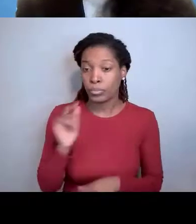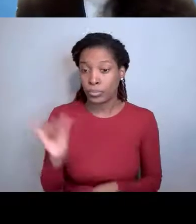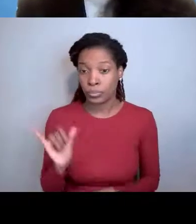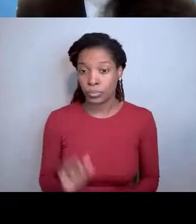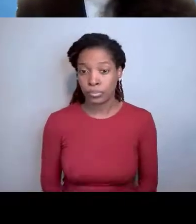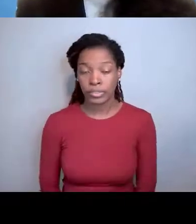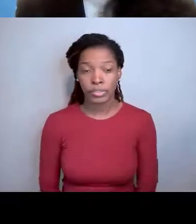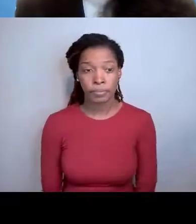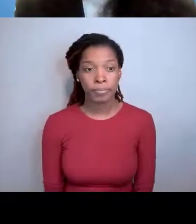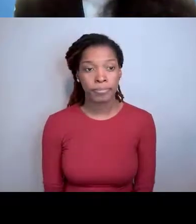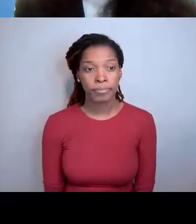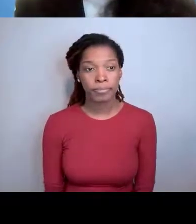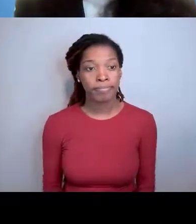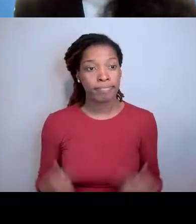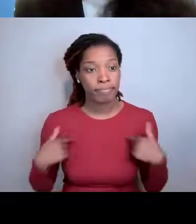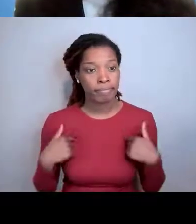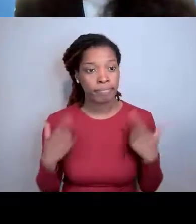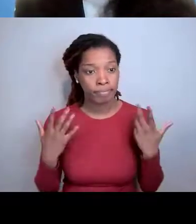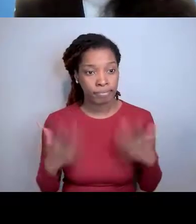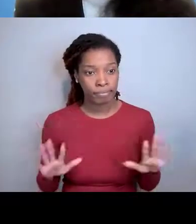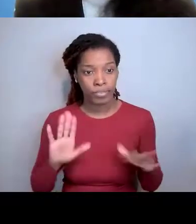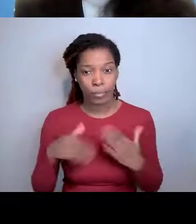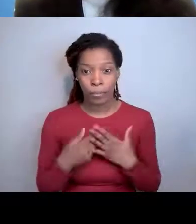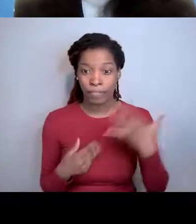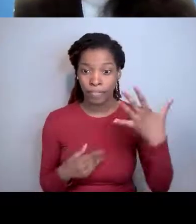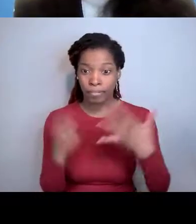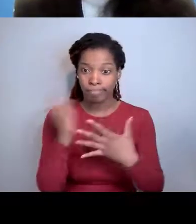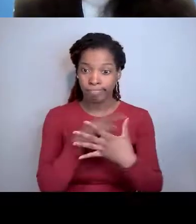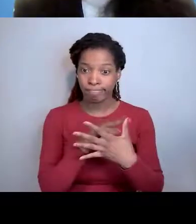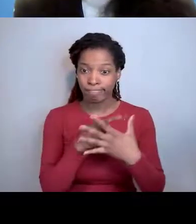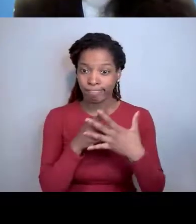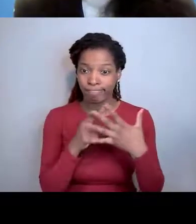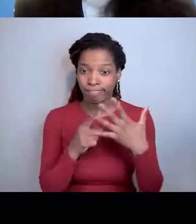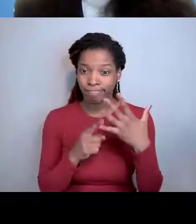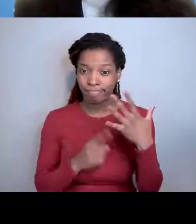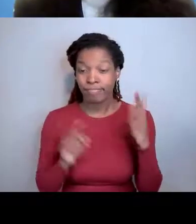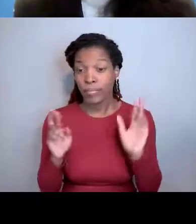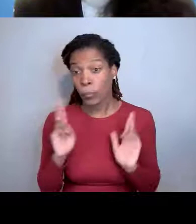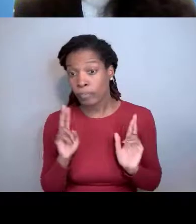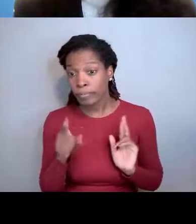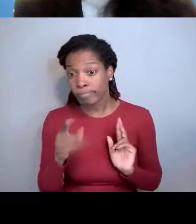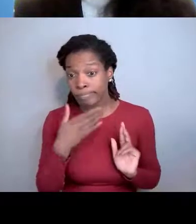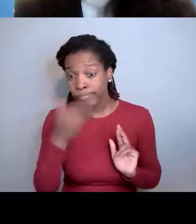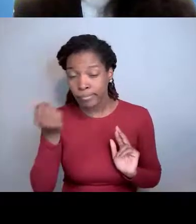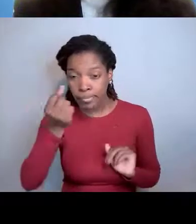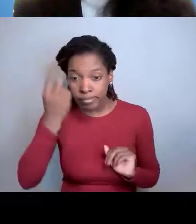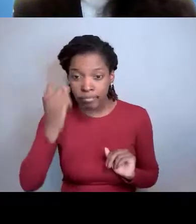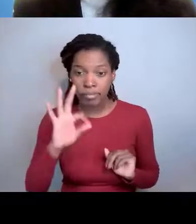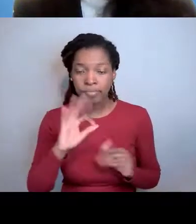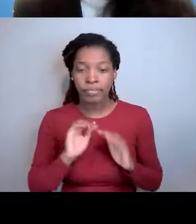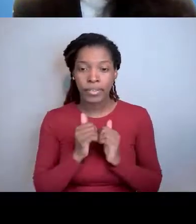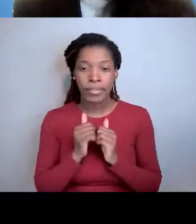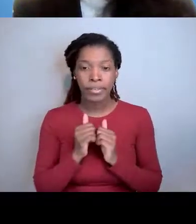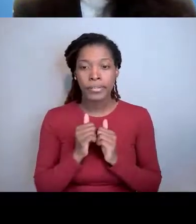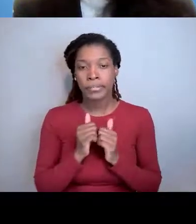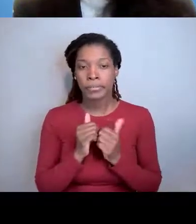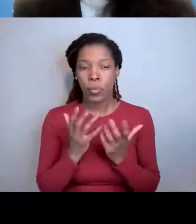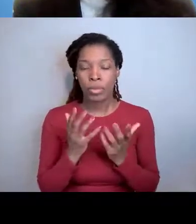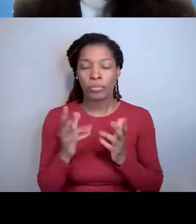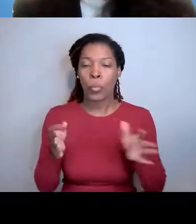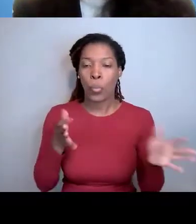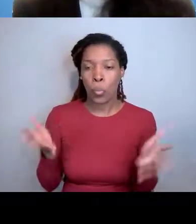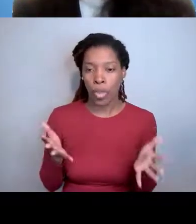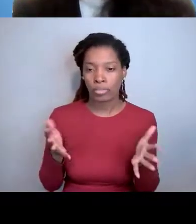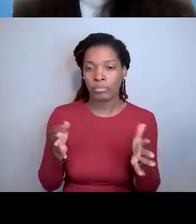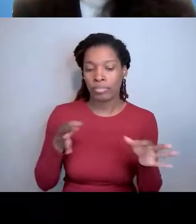So I've completed all 5 objectives. Hopefully you do have a better understanding of what is defined as an